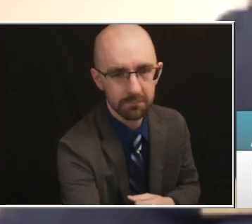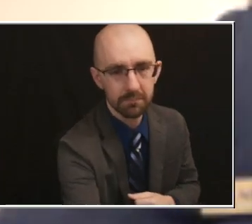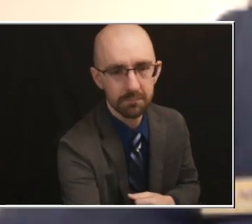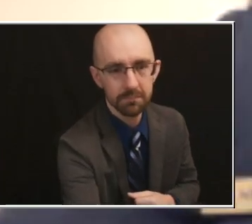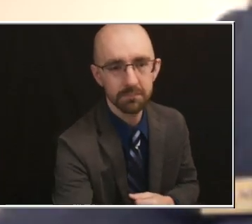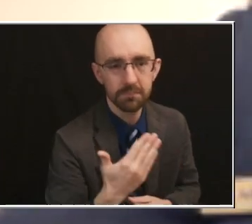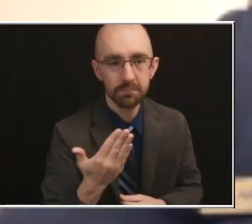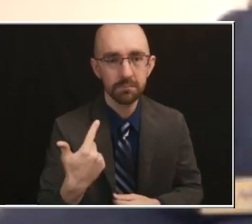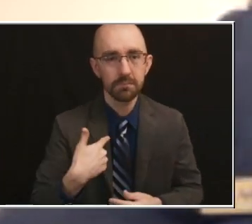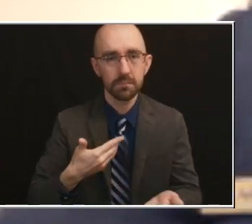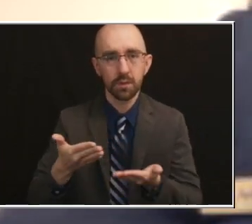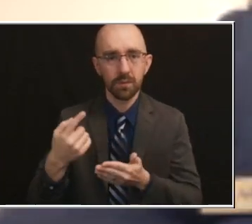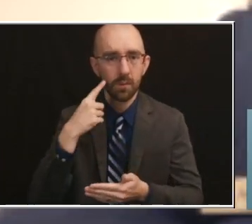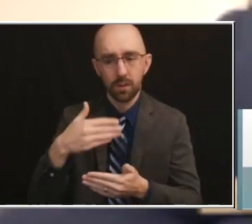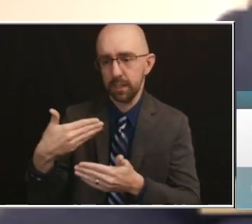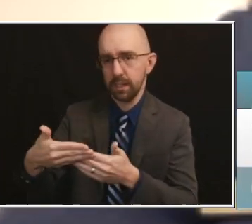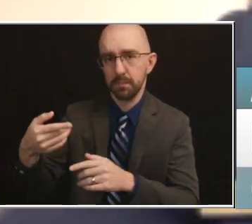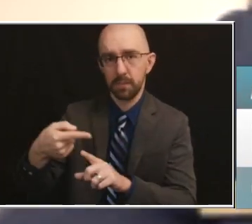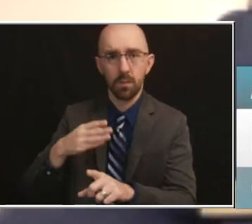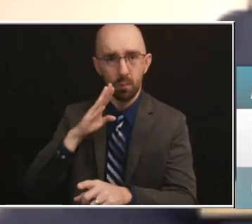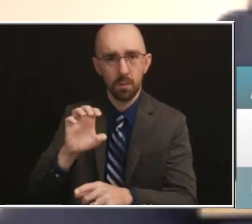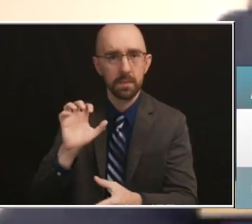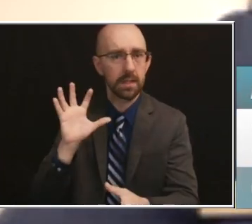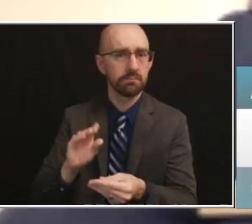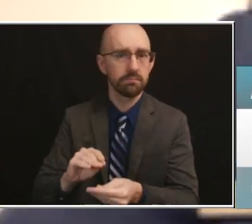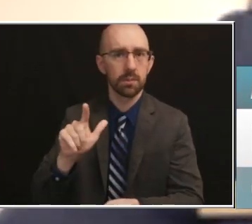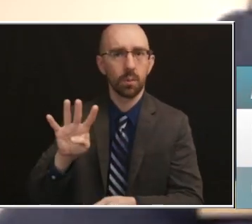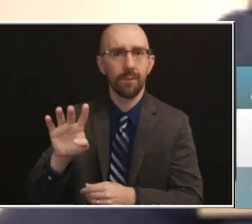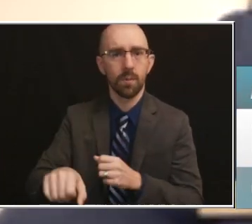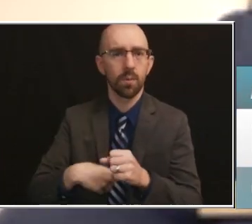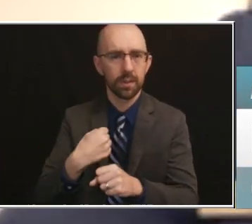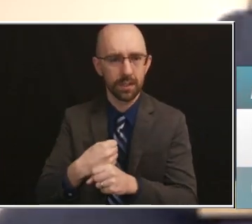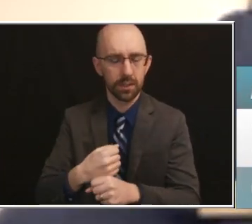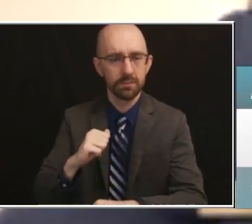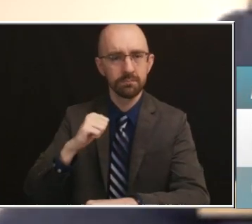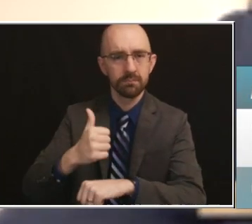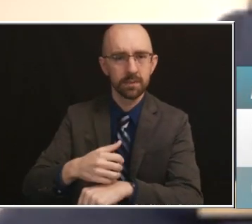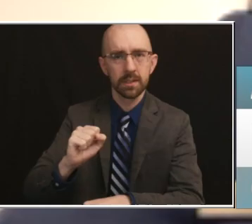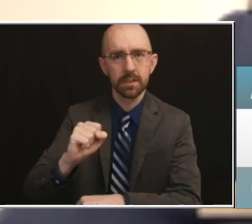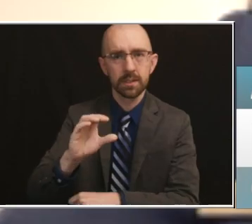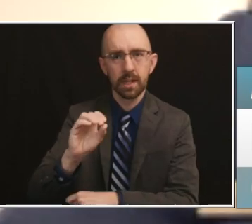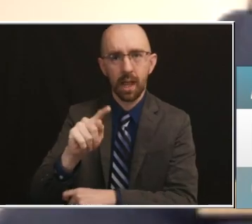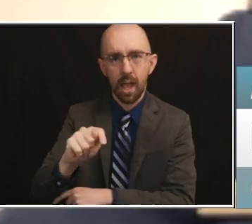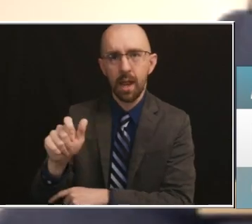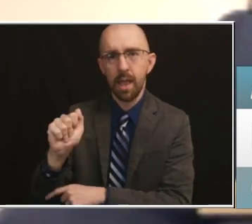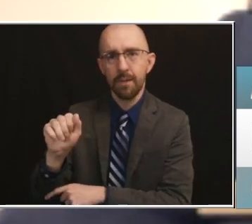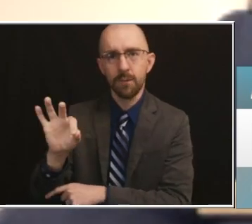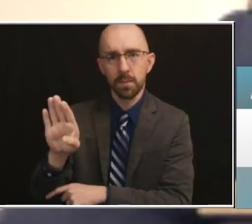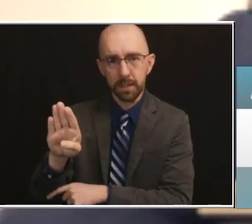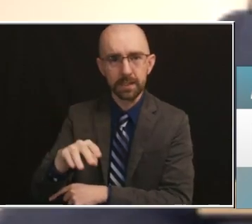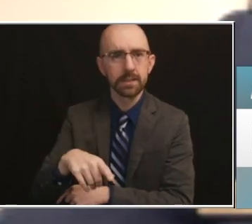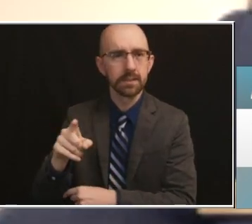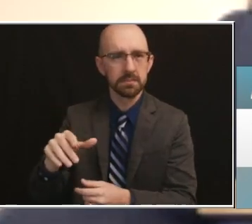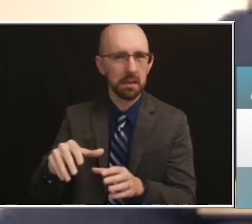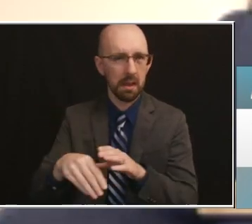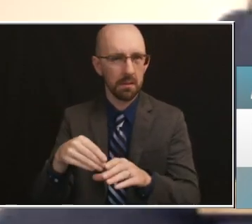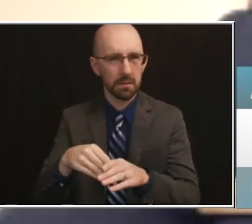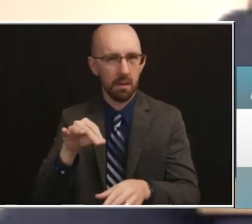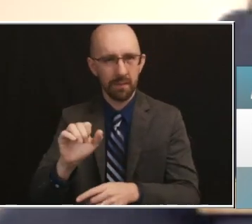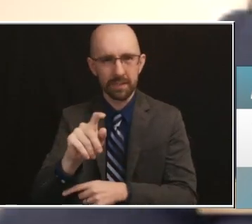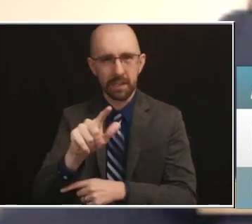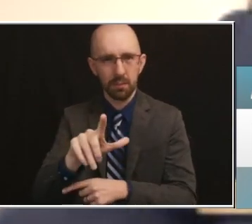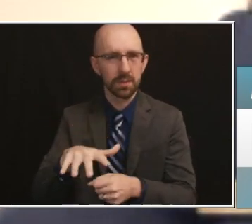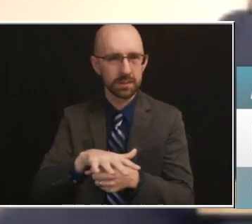serving for next month will be 24 years and stationed at Scott Air Force Base, which is a little outside of St. Louis